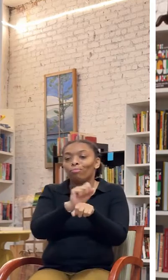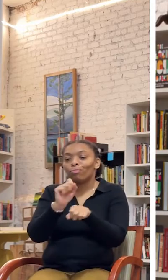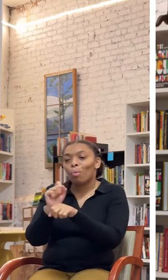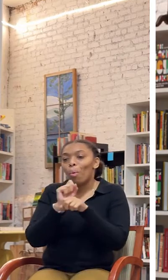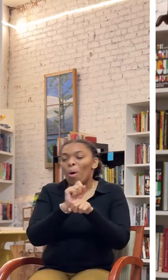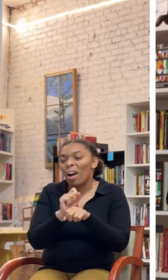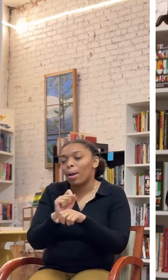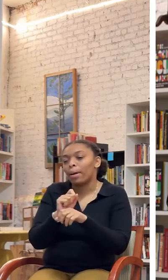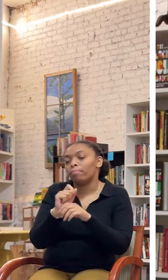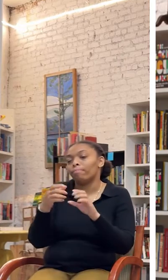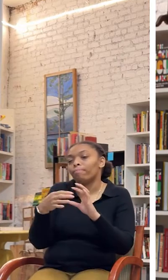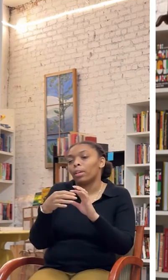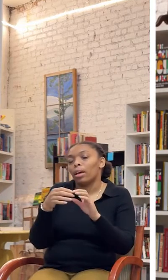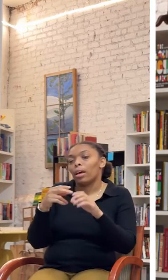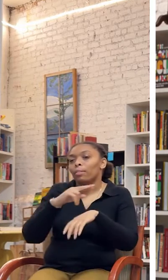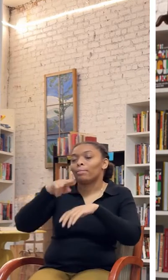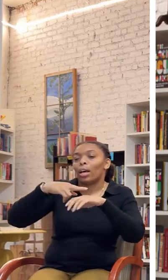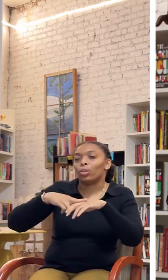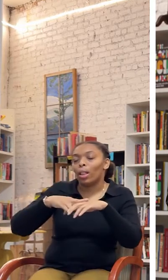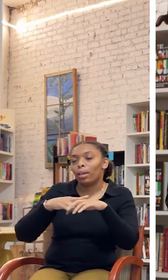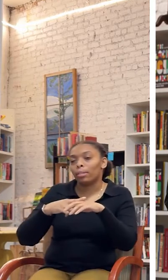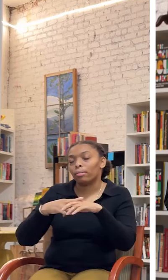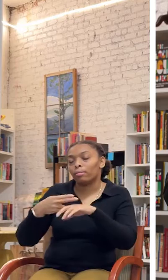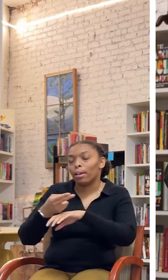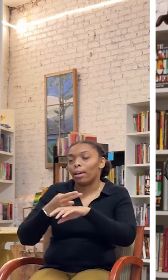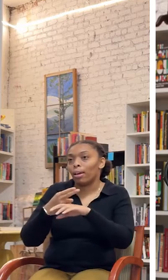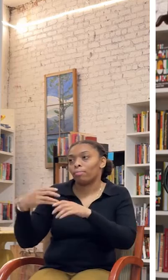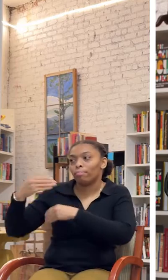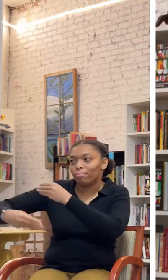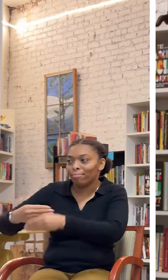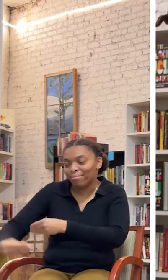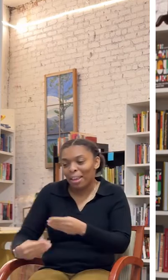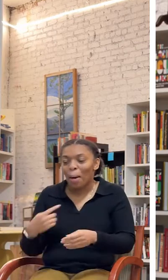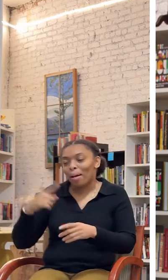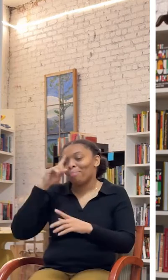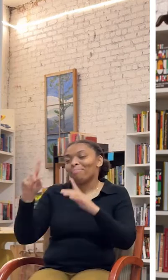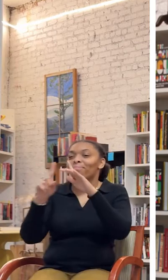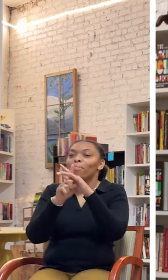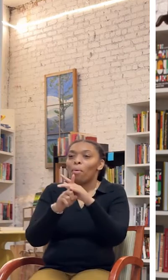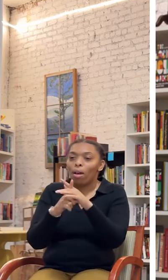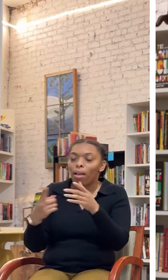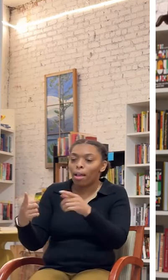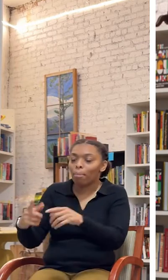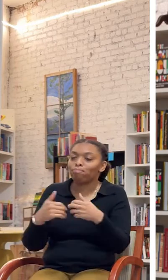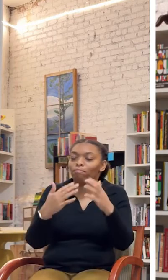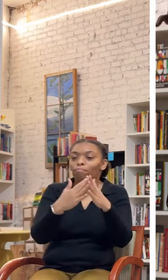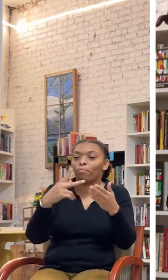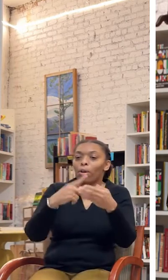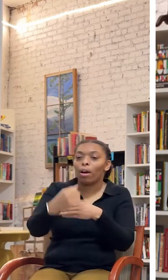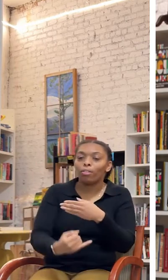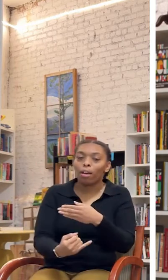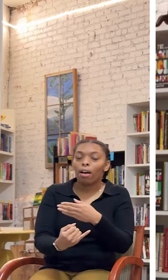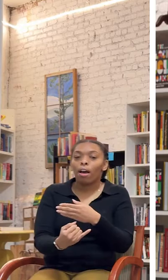around denationalization of Dominicans of Haitian descent. And one of my memories that pops up of like the birth of this project was